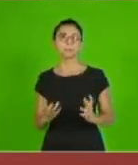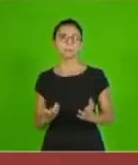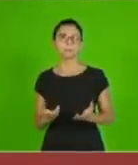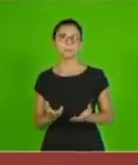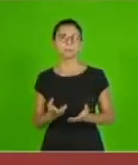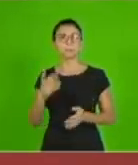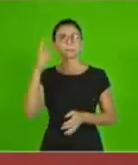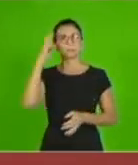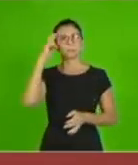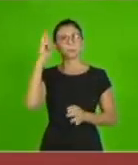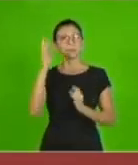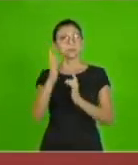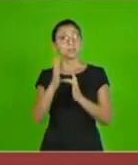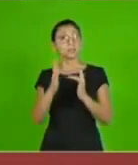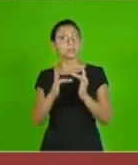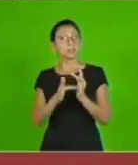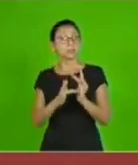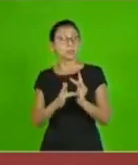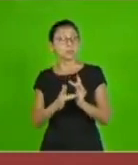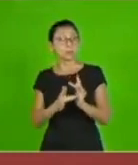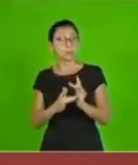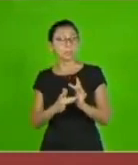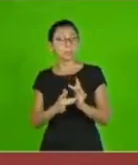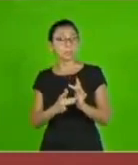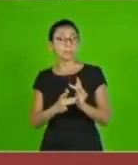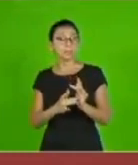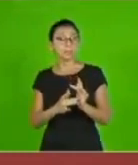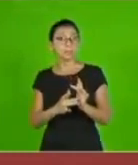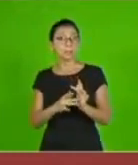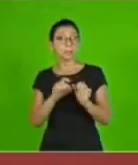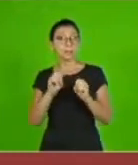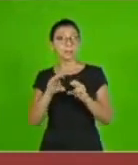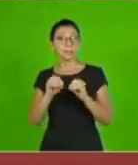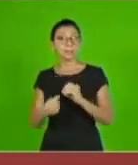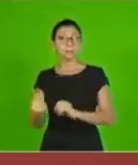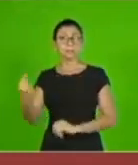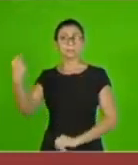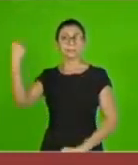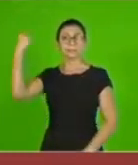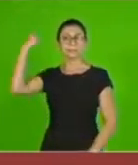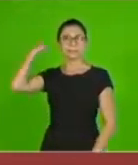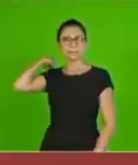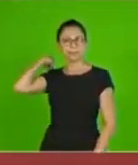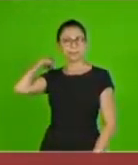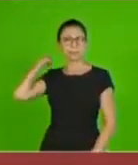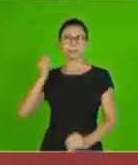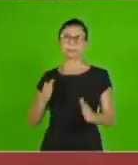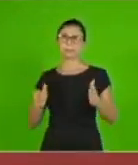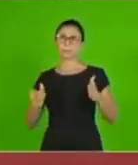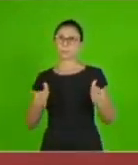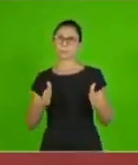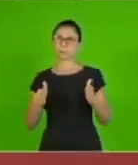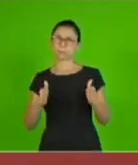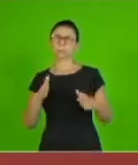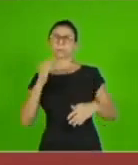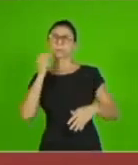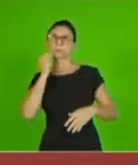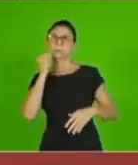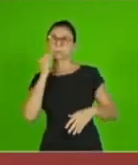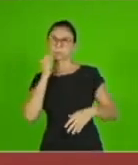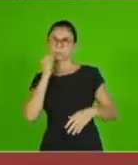are various subjects that Jesus mentioned of that time.